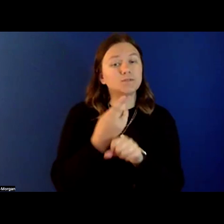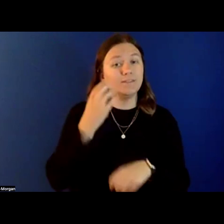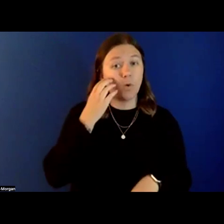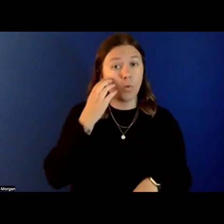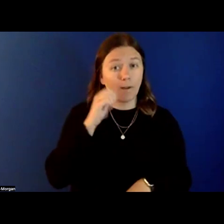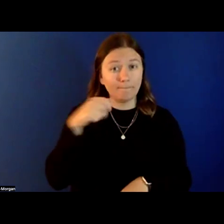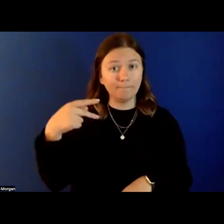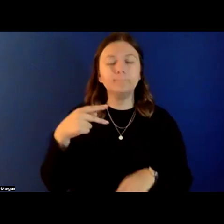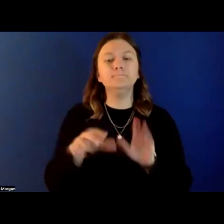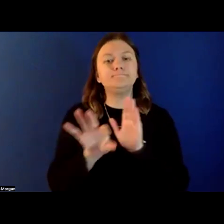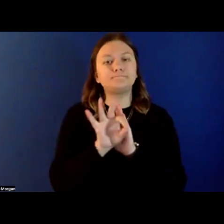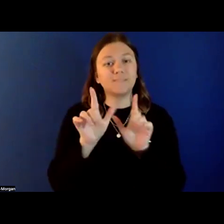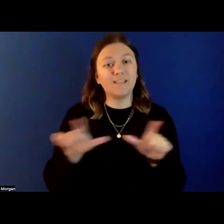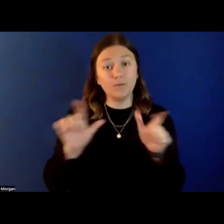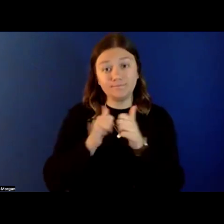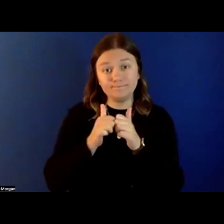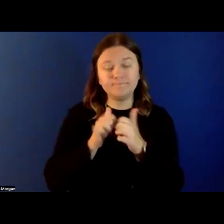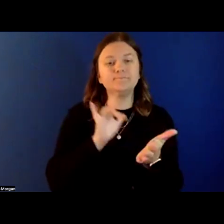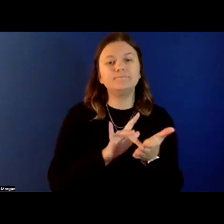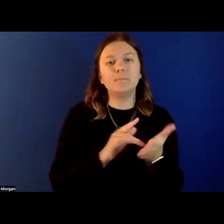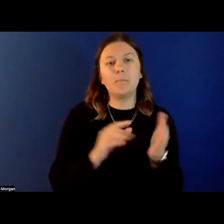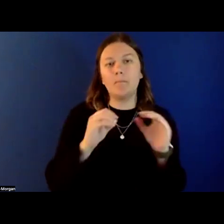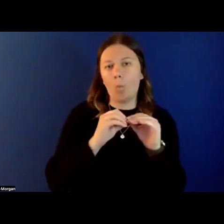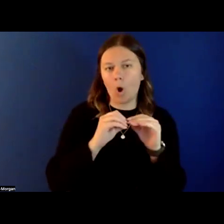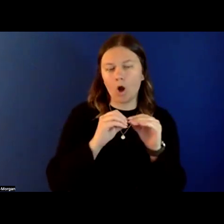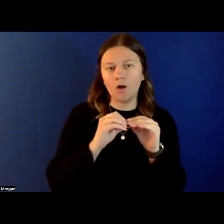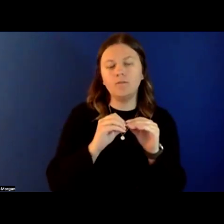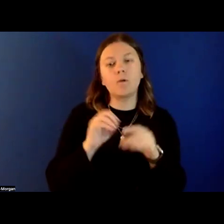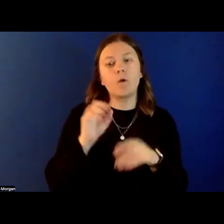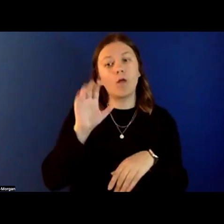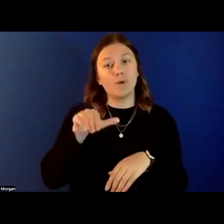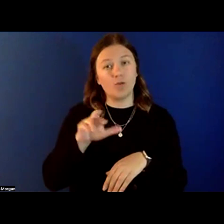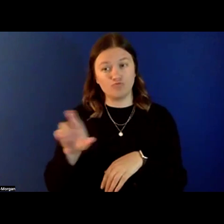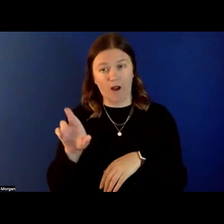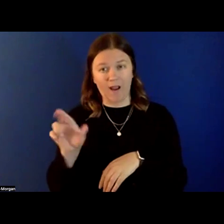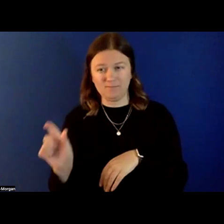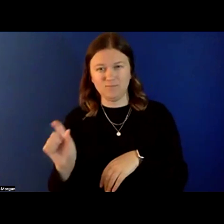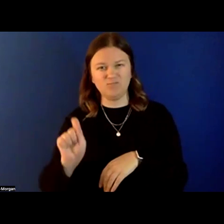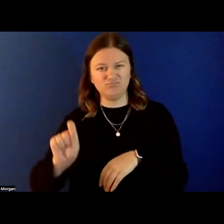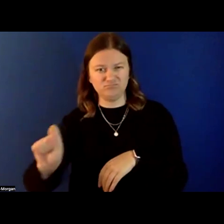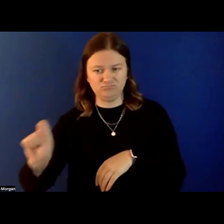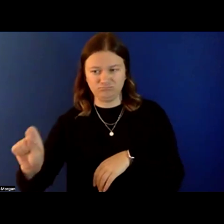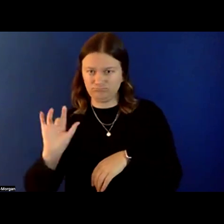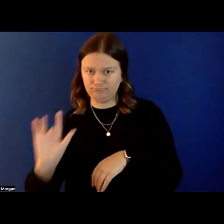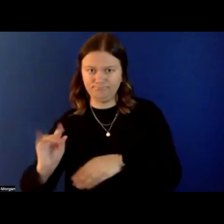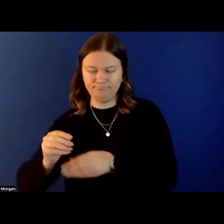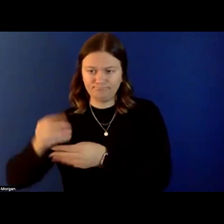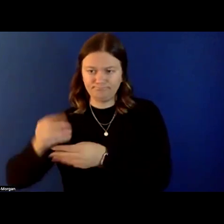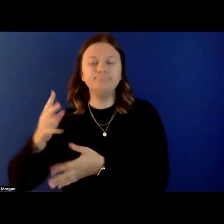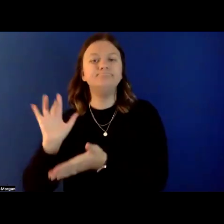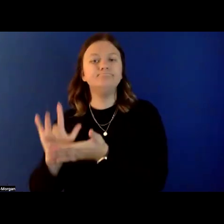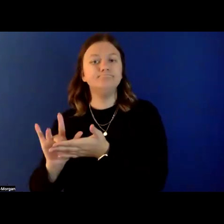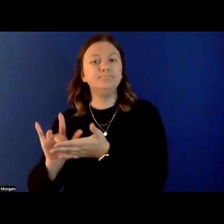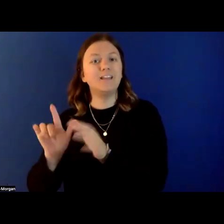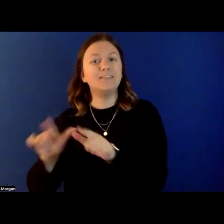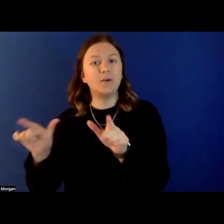Select your language by clicking More or the three dots in the bottom right corner of your screen. Select Language Interpretation,